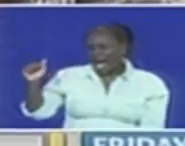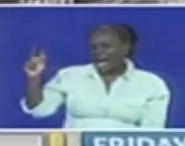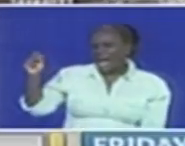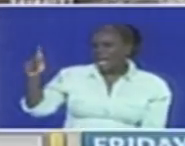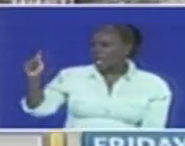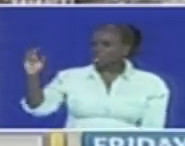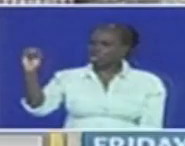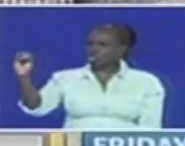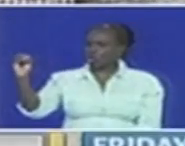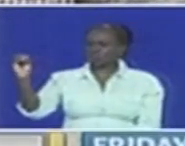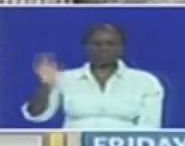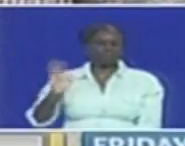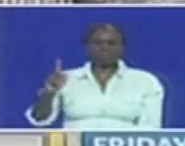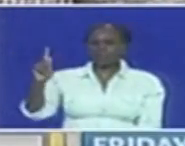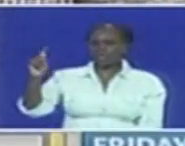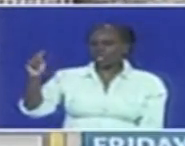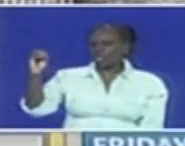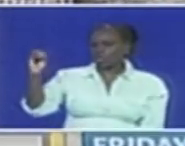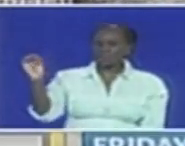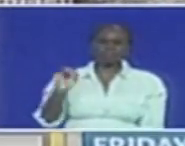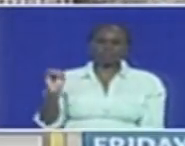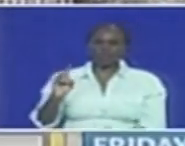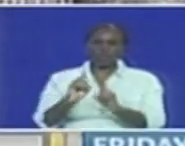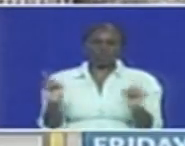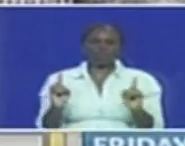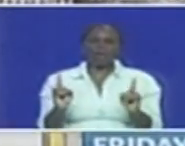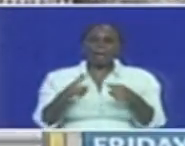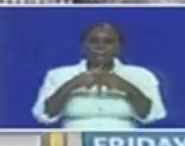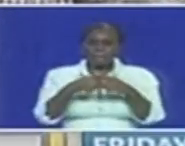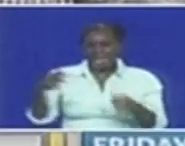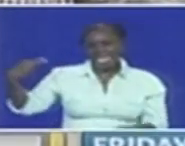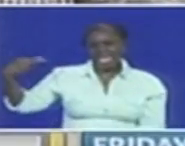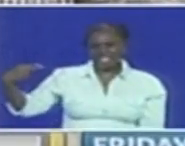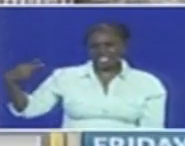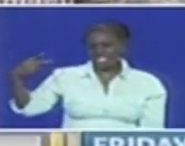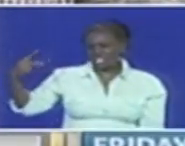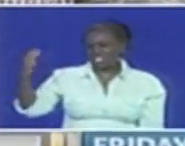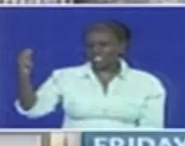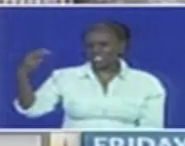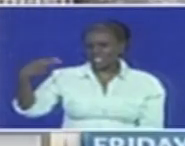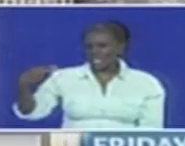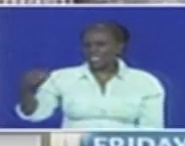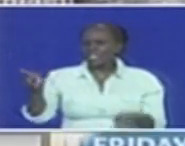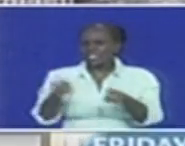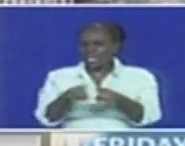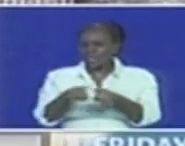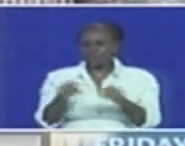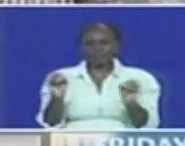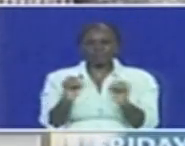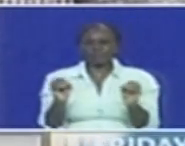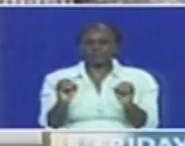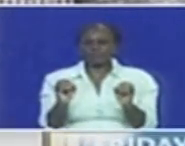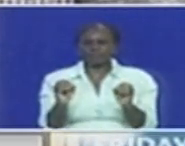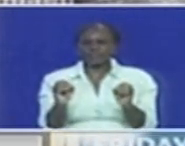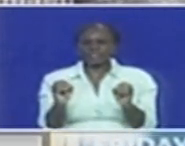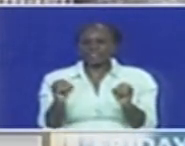No, we don't say Tony. Anthony, mm-hmm. no. Mm-hmm. The TH is not pronounced like a digraph in that word or mm-hmm. in that